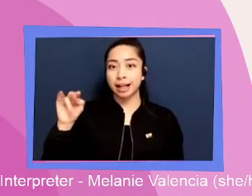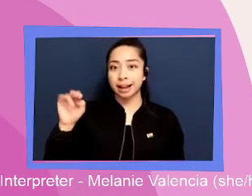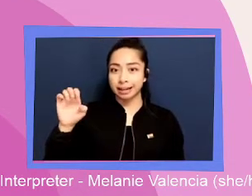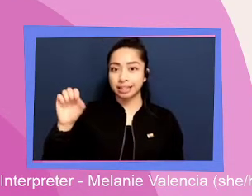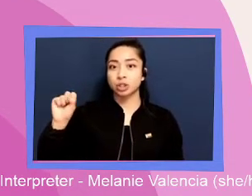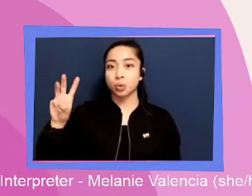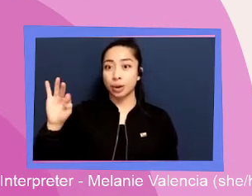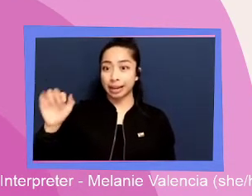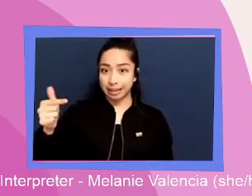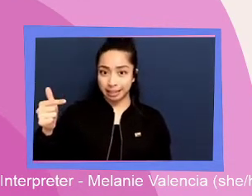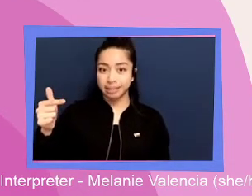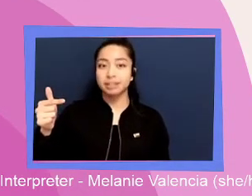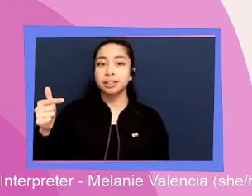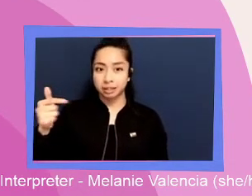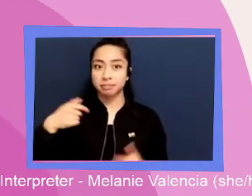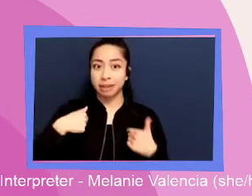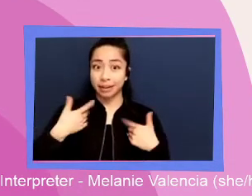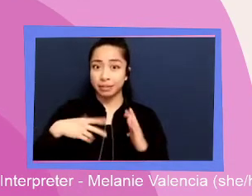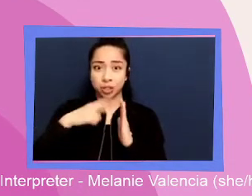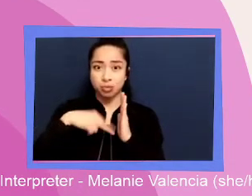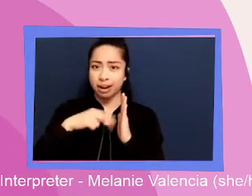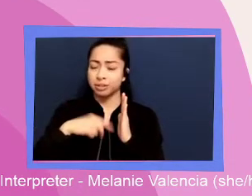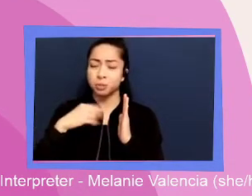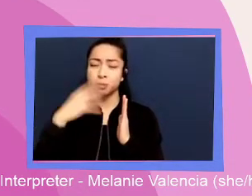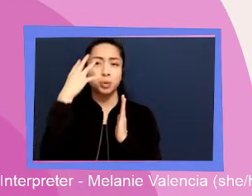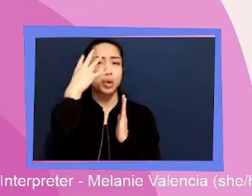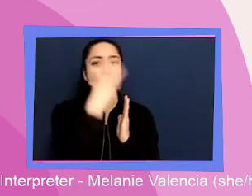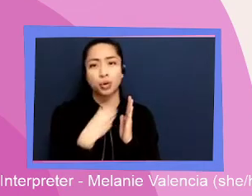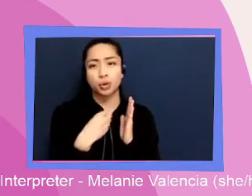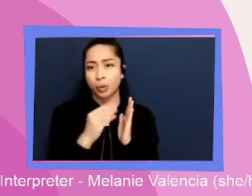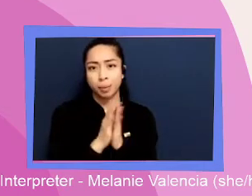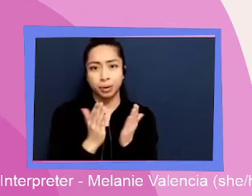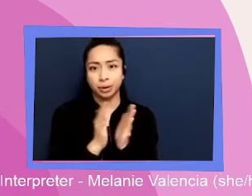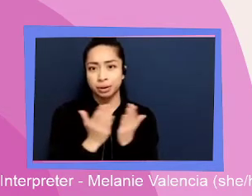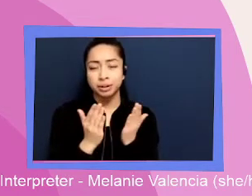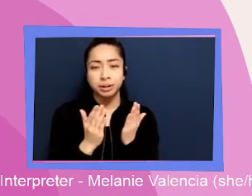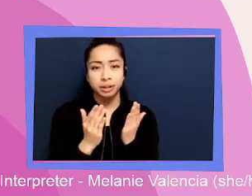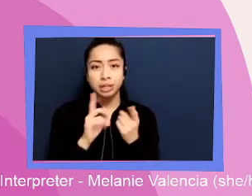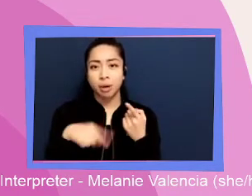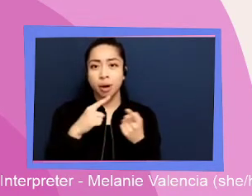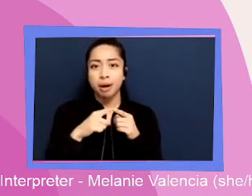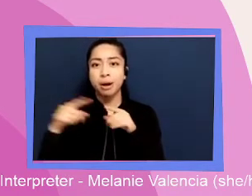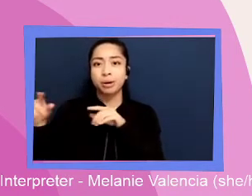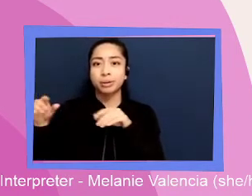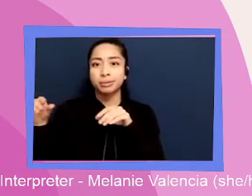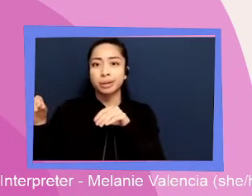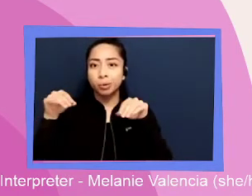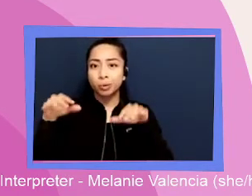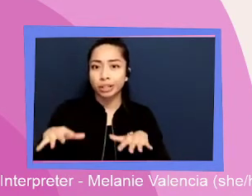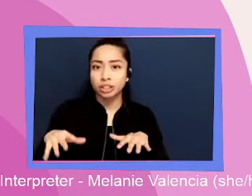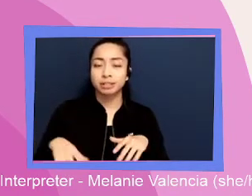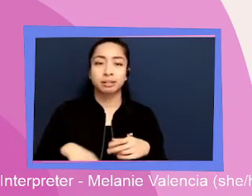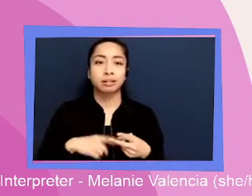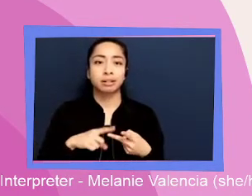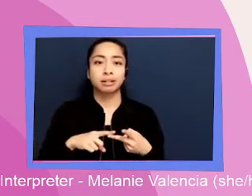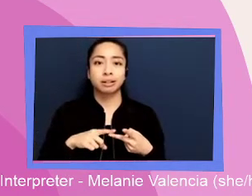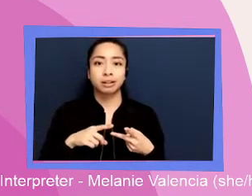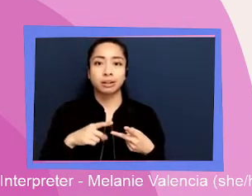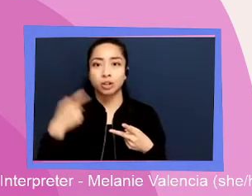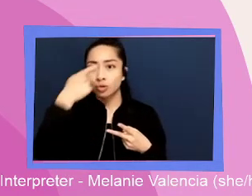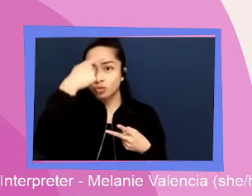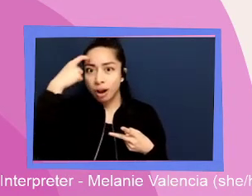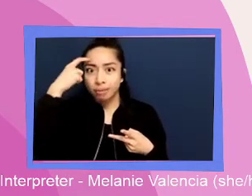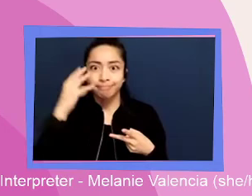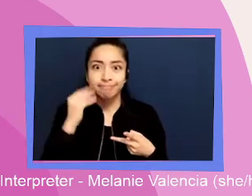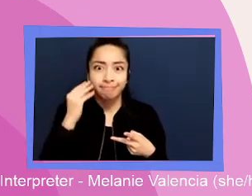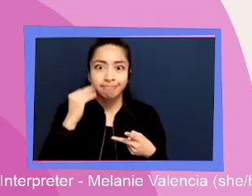read, and is a beautiful book about immigration and trauma and death,